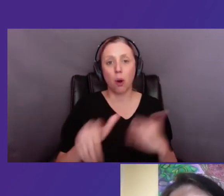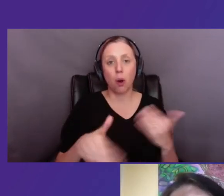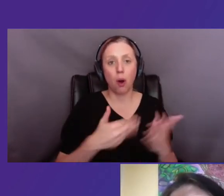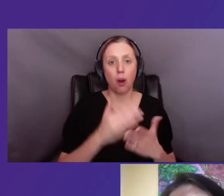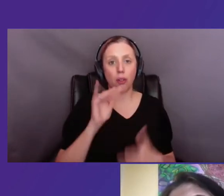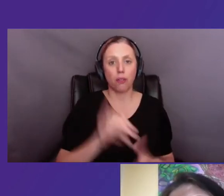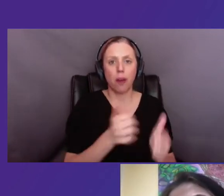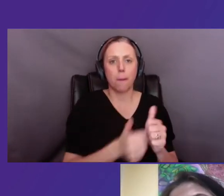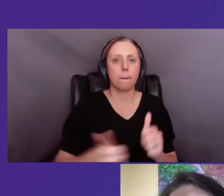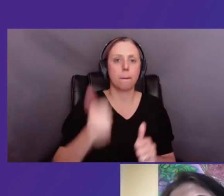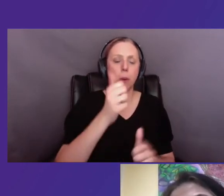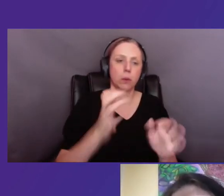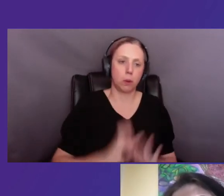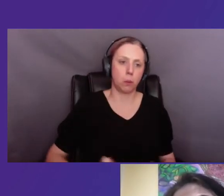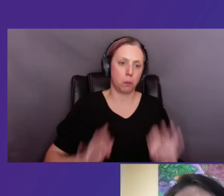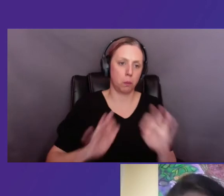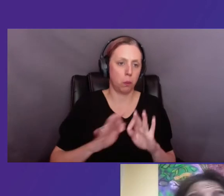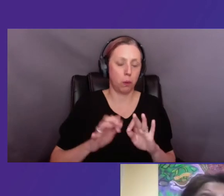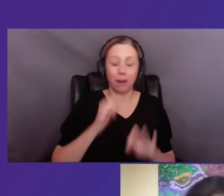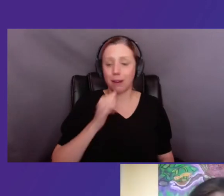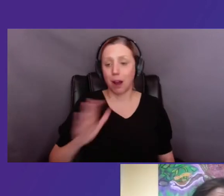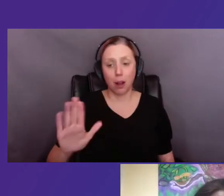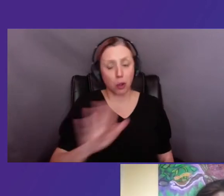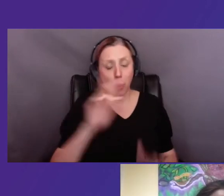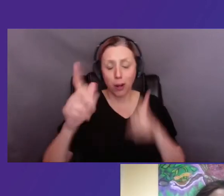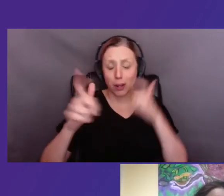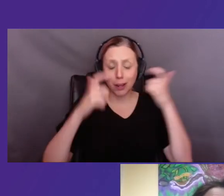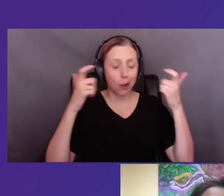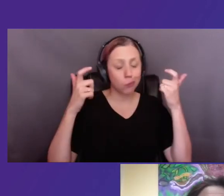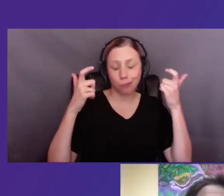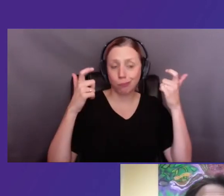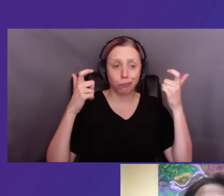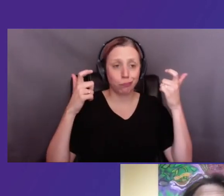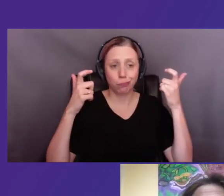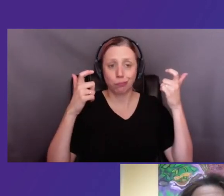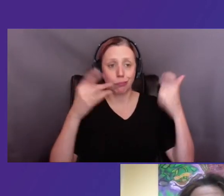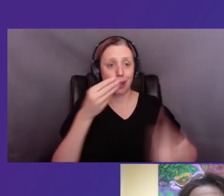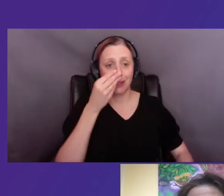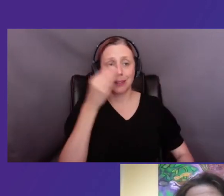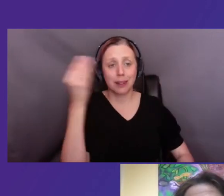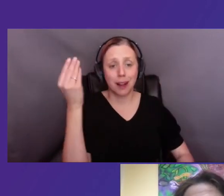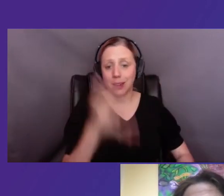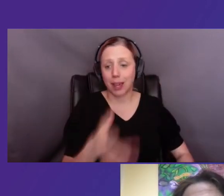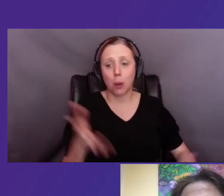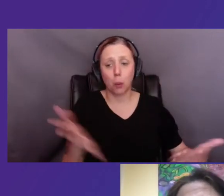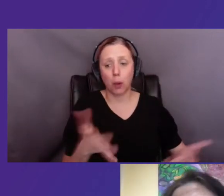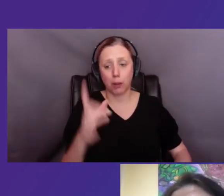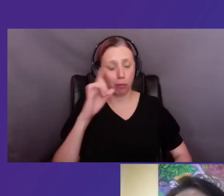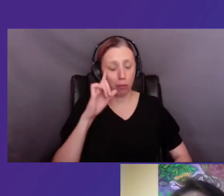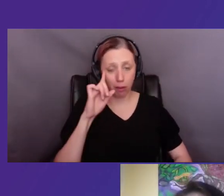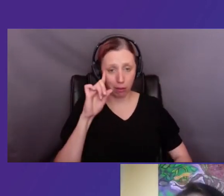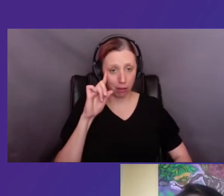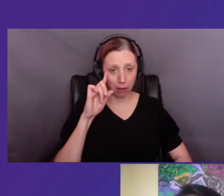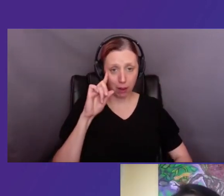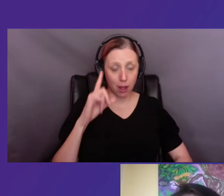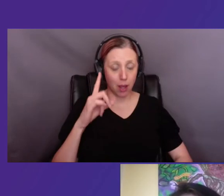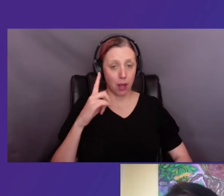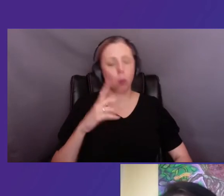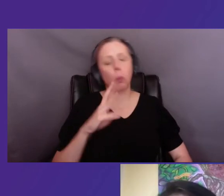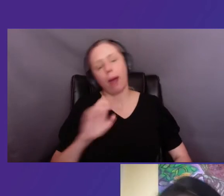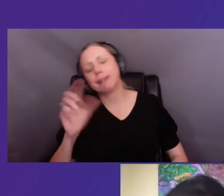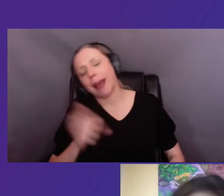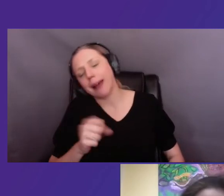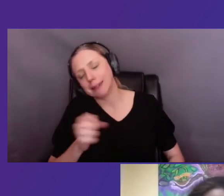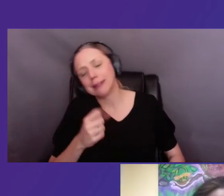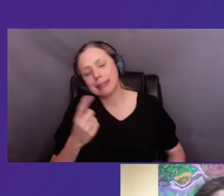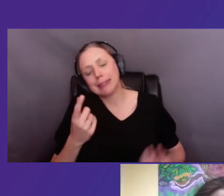most important, not your ego. He really didn't care what you thought because, well, he did to a certain